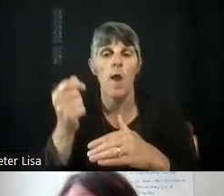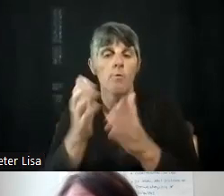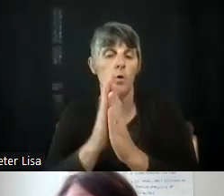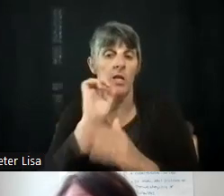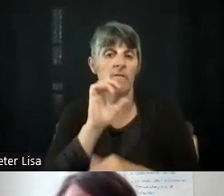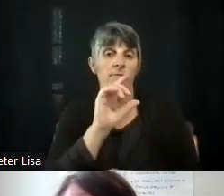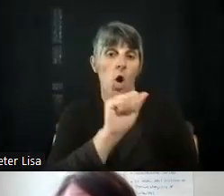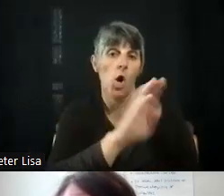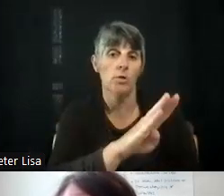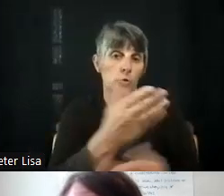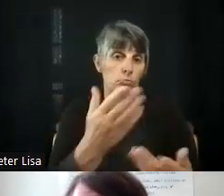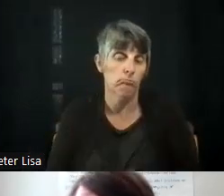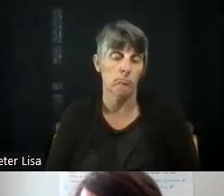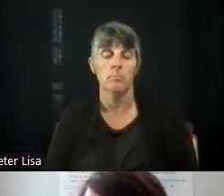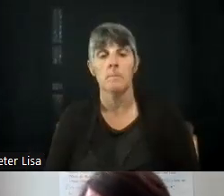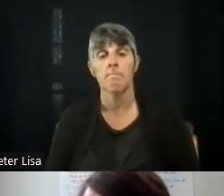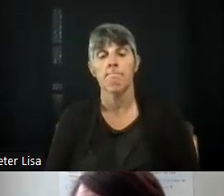Bloom.